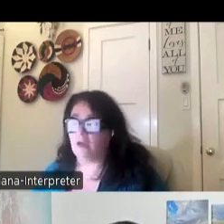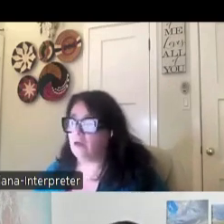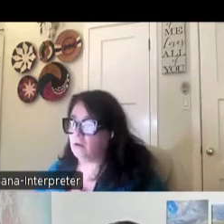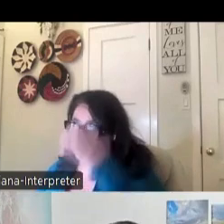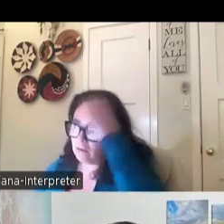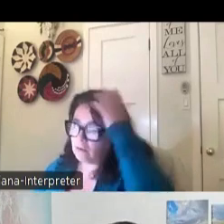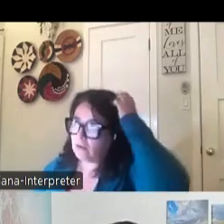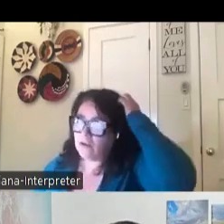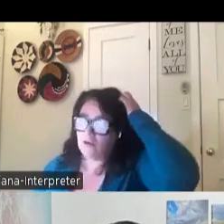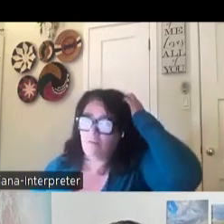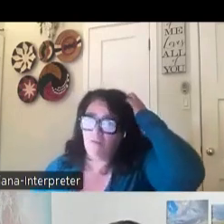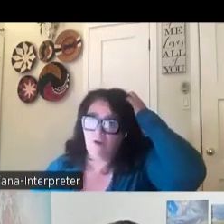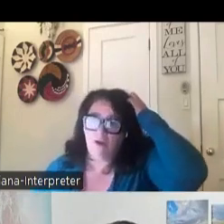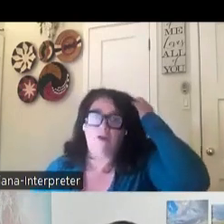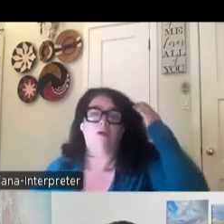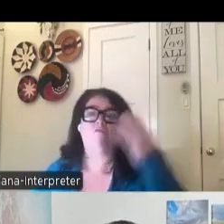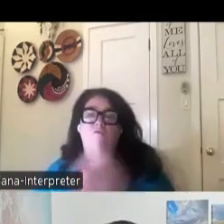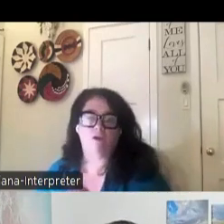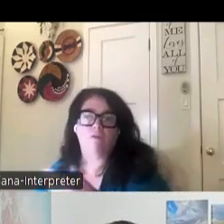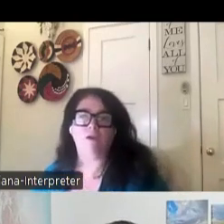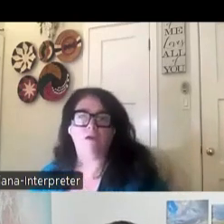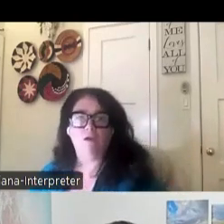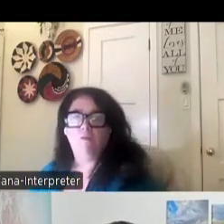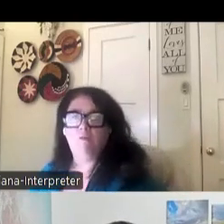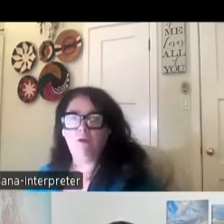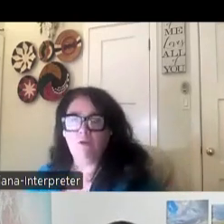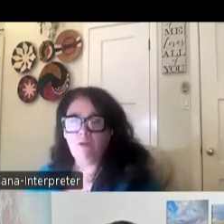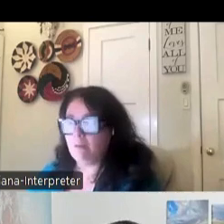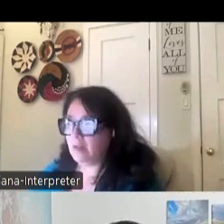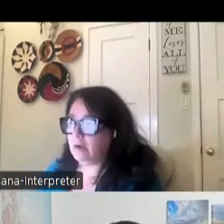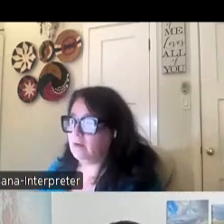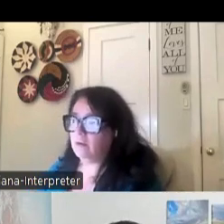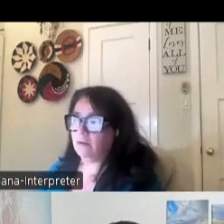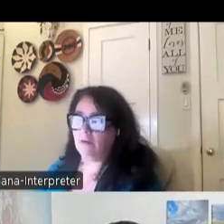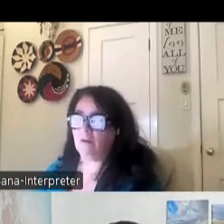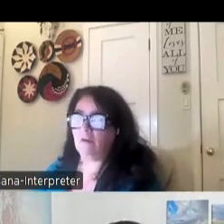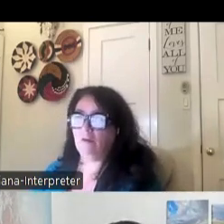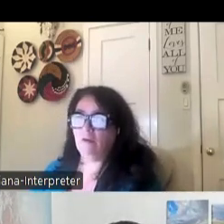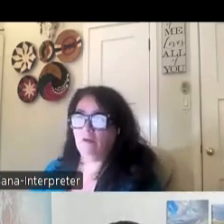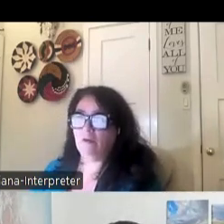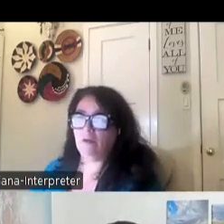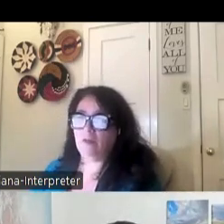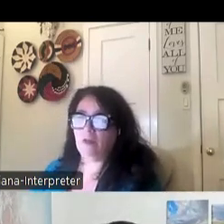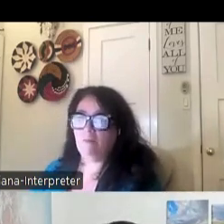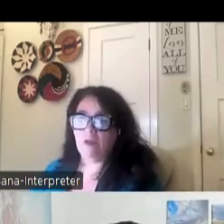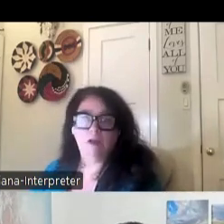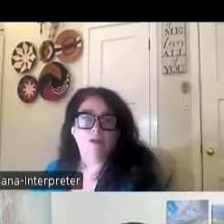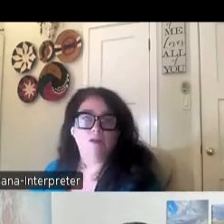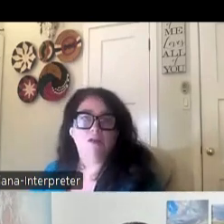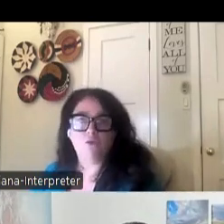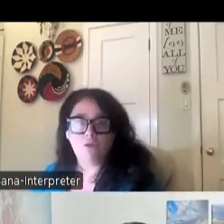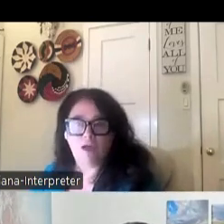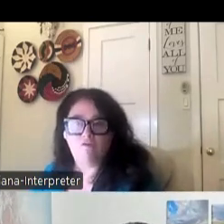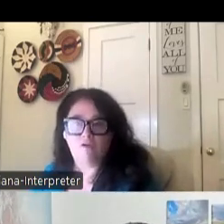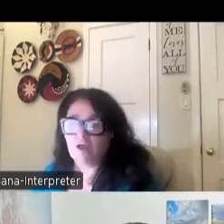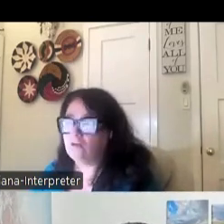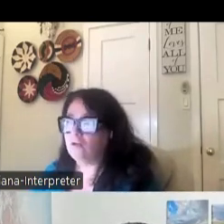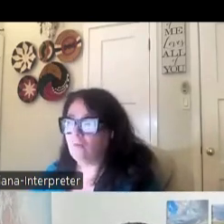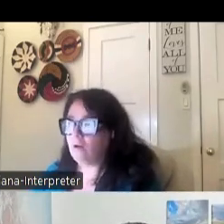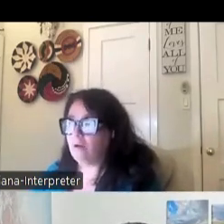back. In the very same year, by the way, that Southern California saw a very different problem.